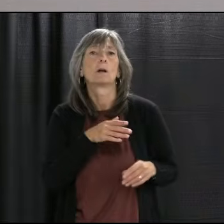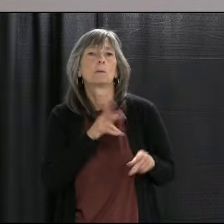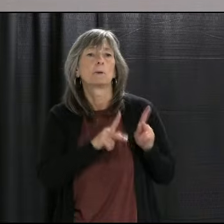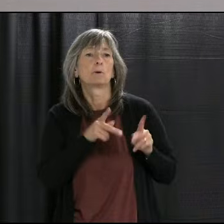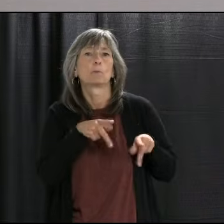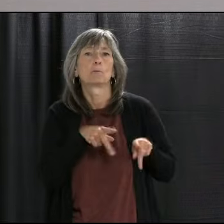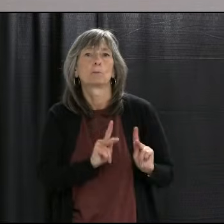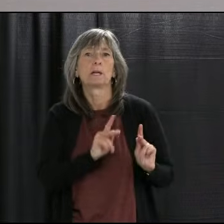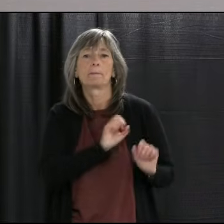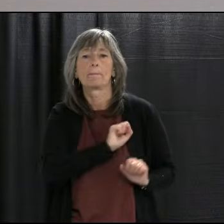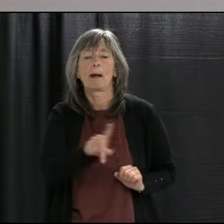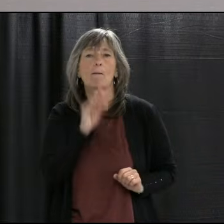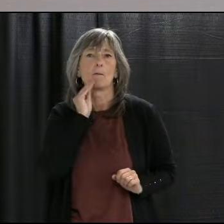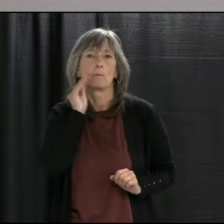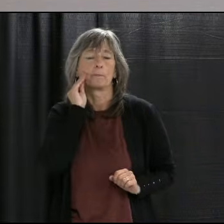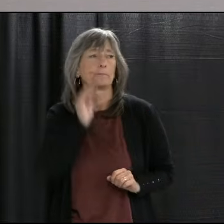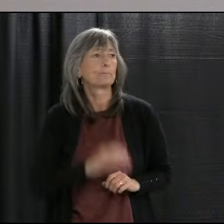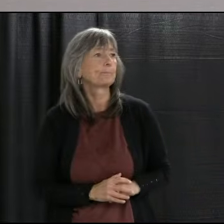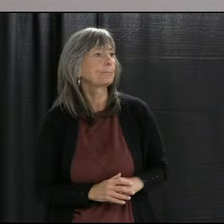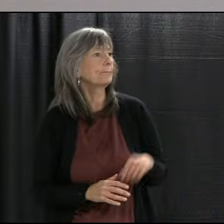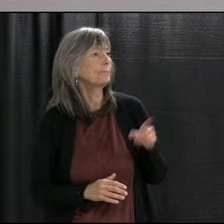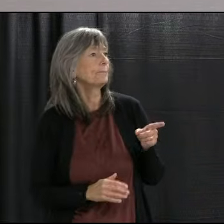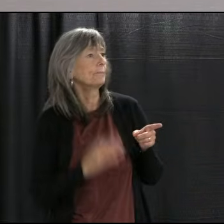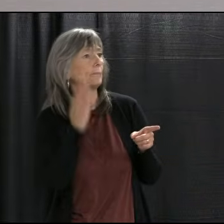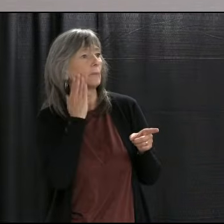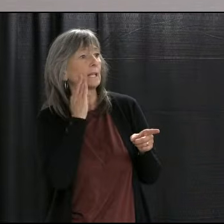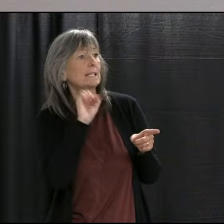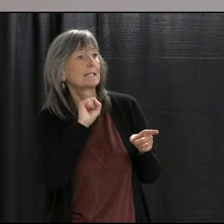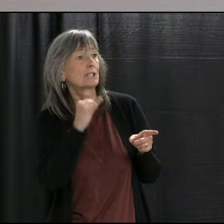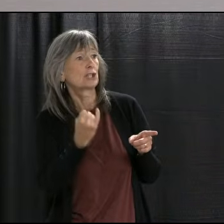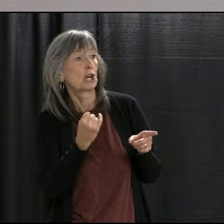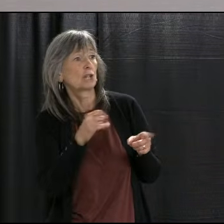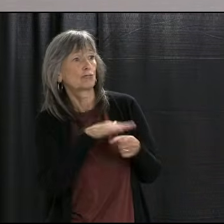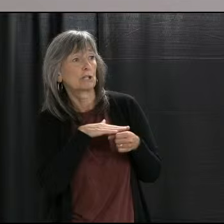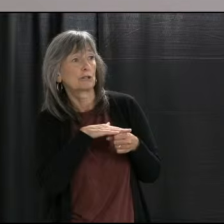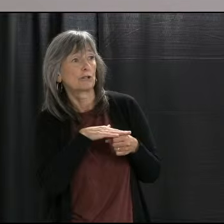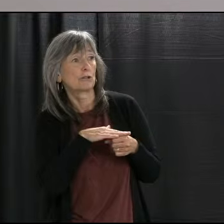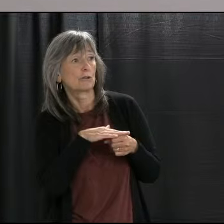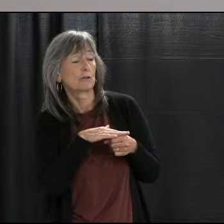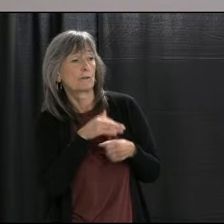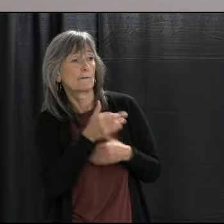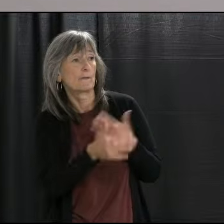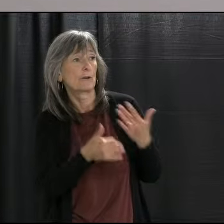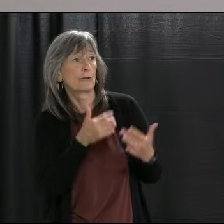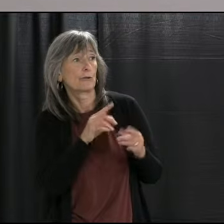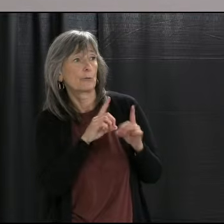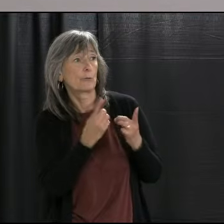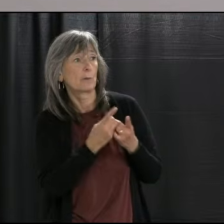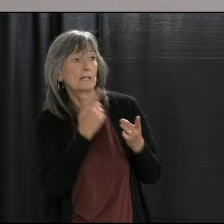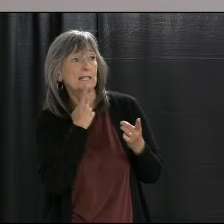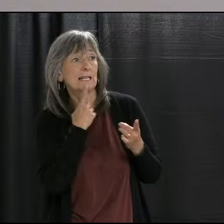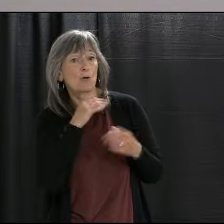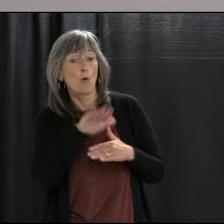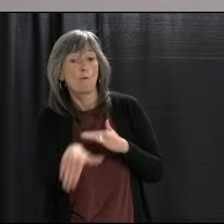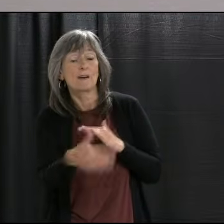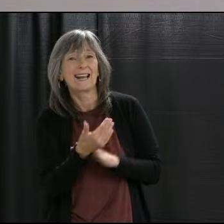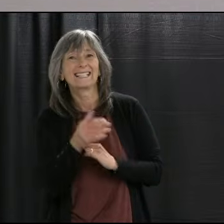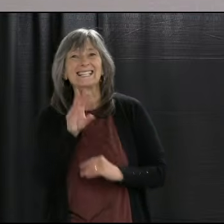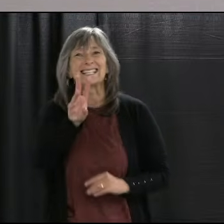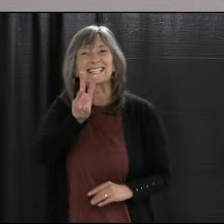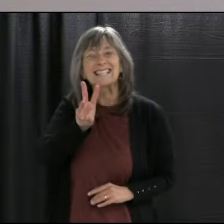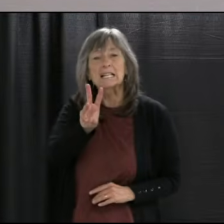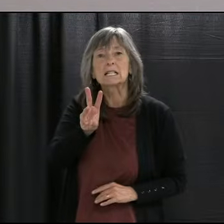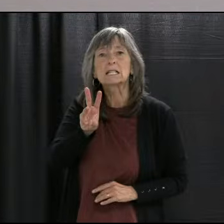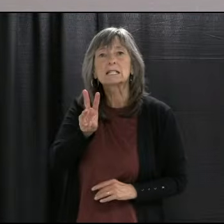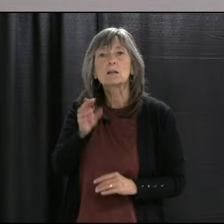Sorry, one more question. I know that the St. John's Regional Fire Department said there were 6 bonfires overnight that they were